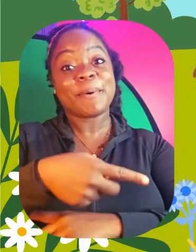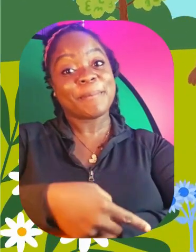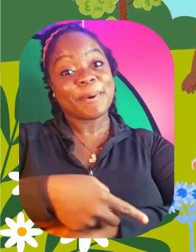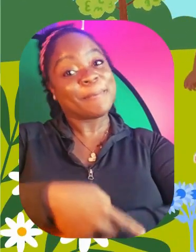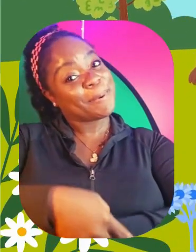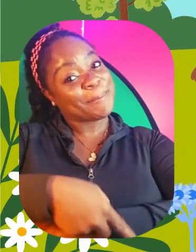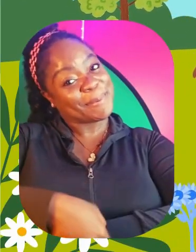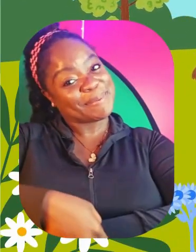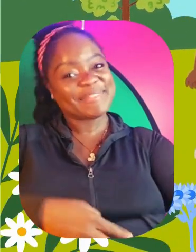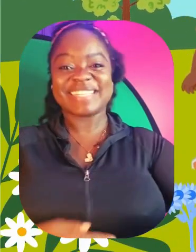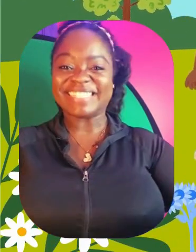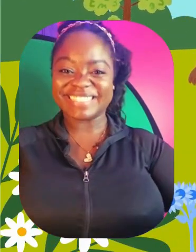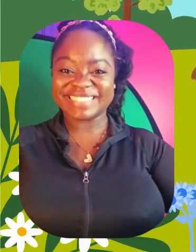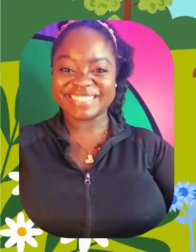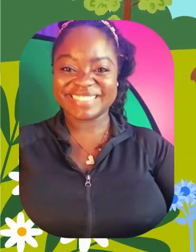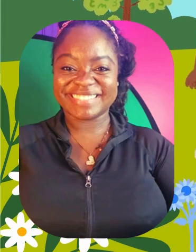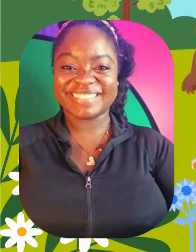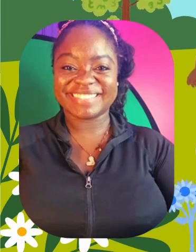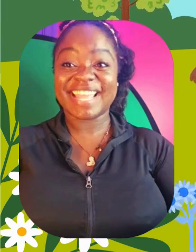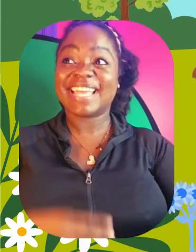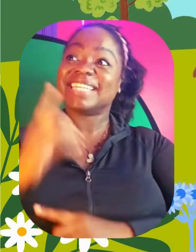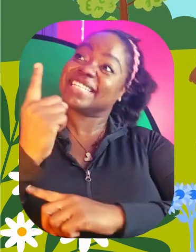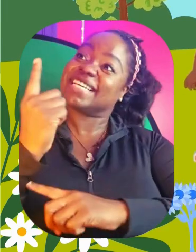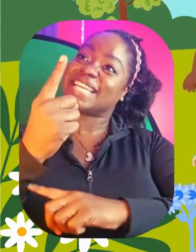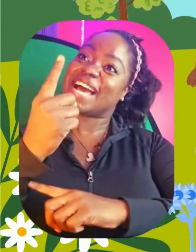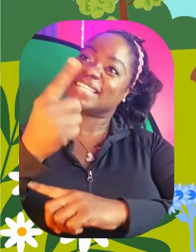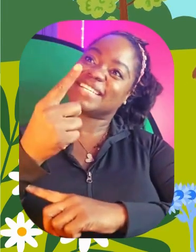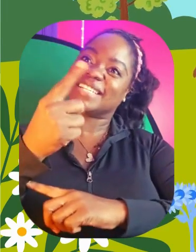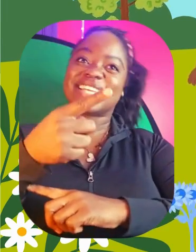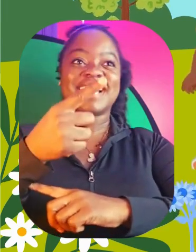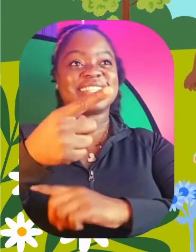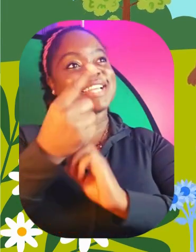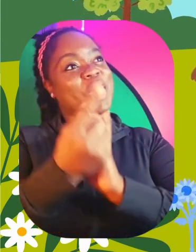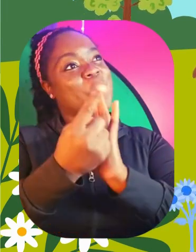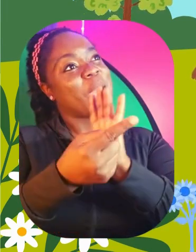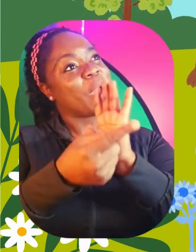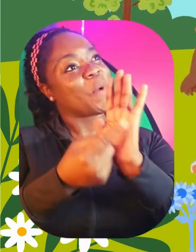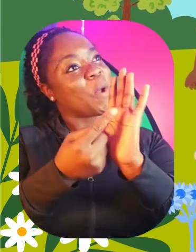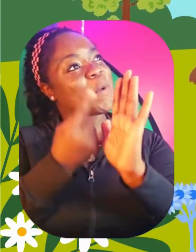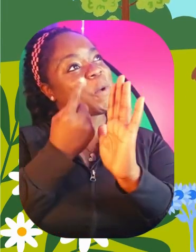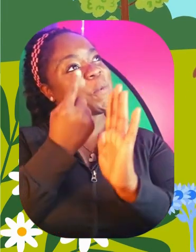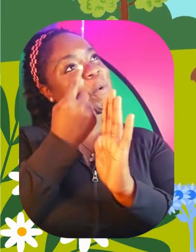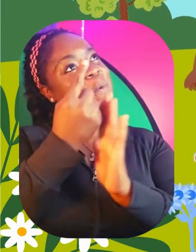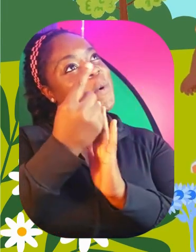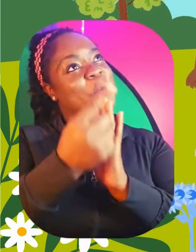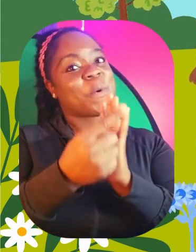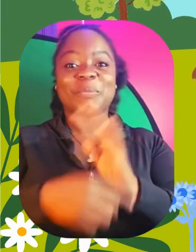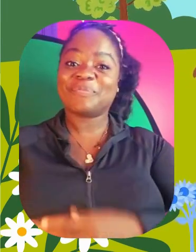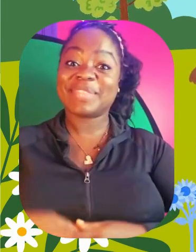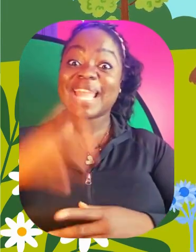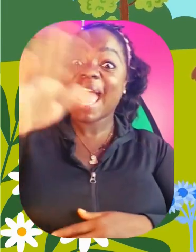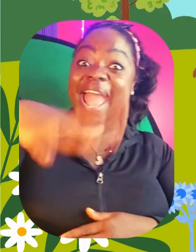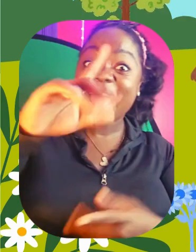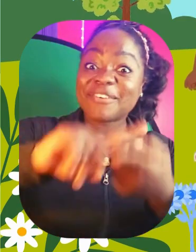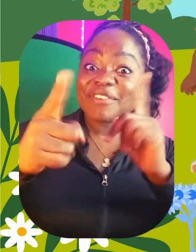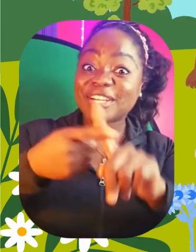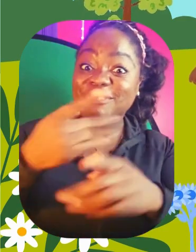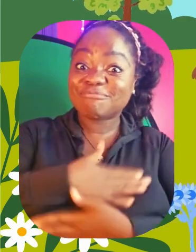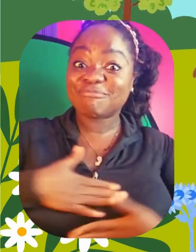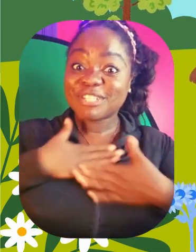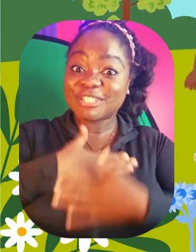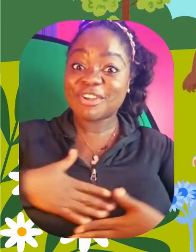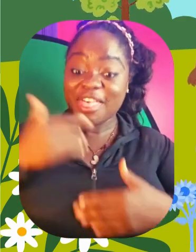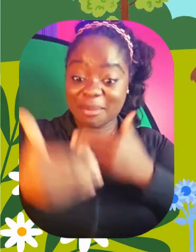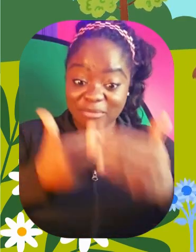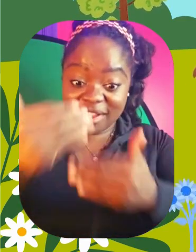Tick-tock, tick-tock, tick-tock. Tick-tock, tick-tock, tick-tock. Hey